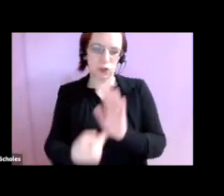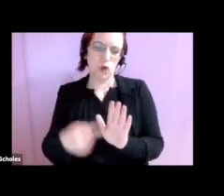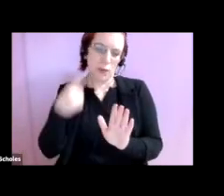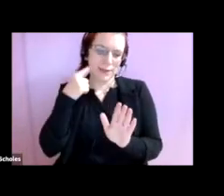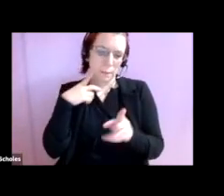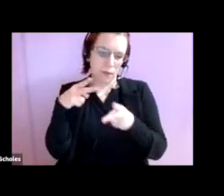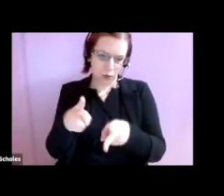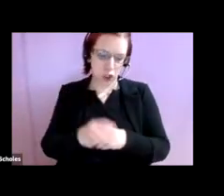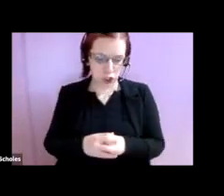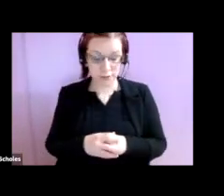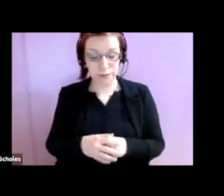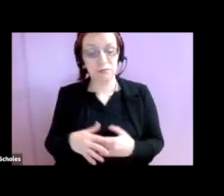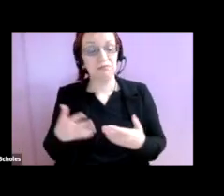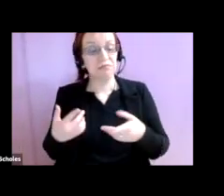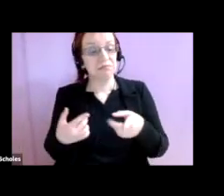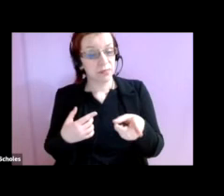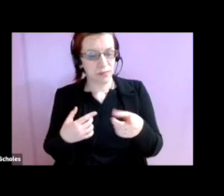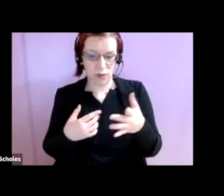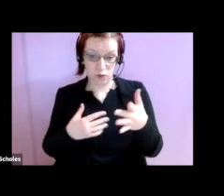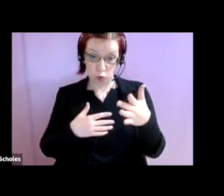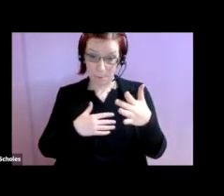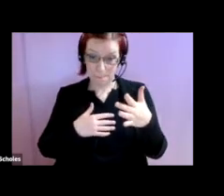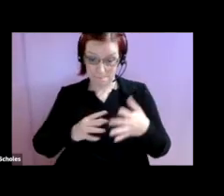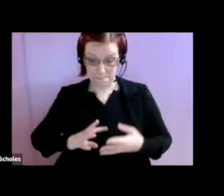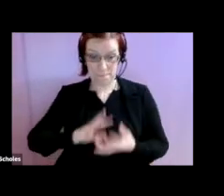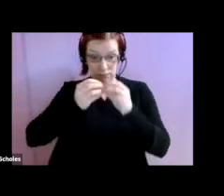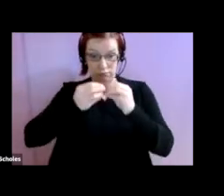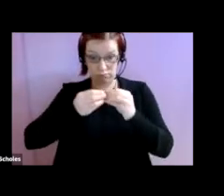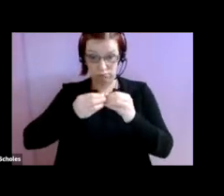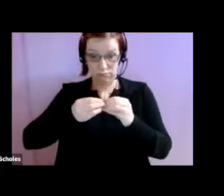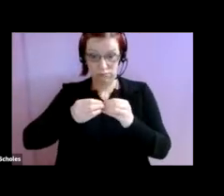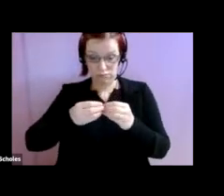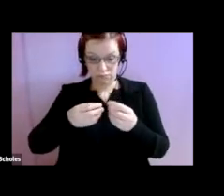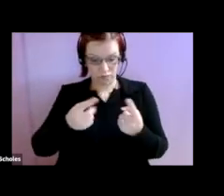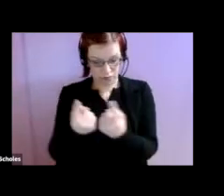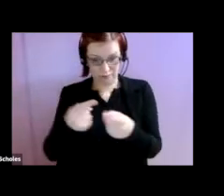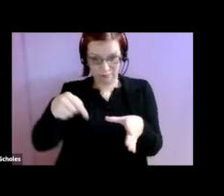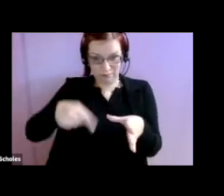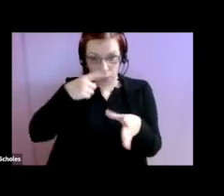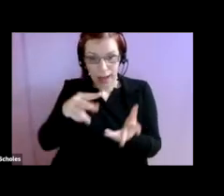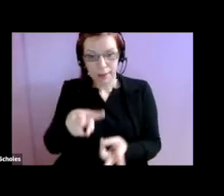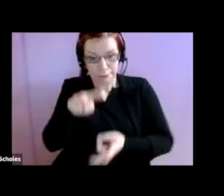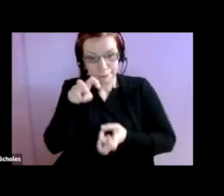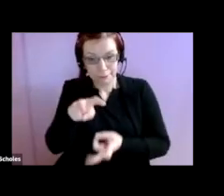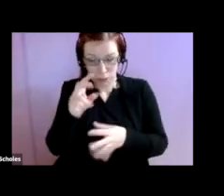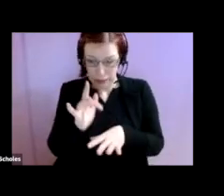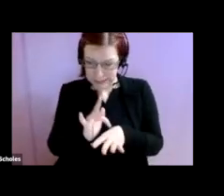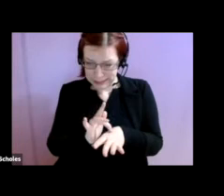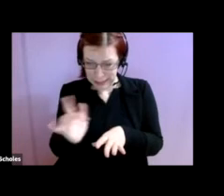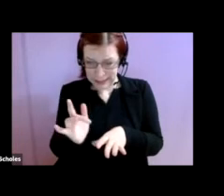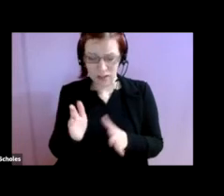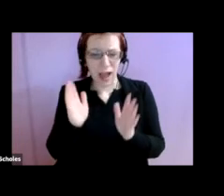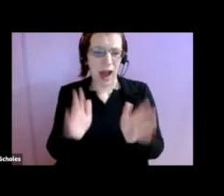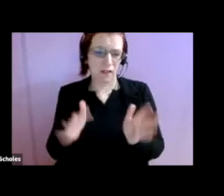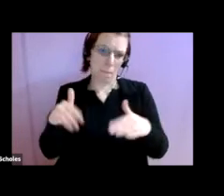build instruments that are capable of making these very sensitive measurements requires significant